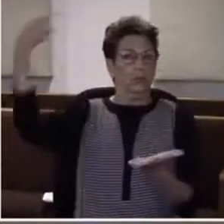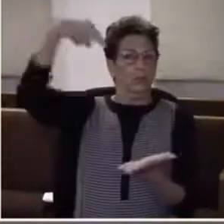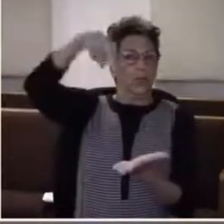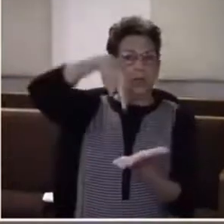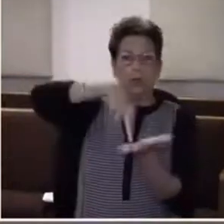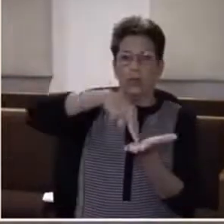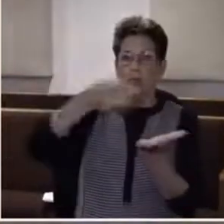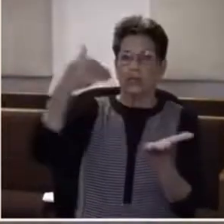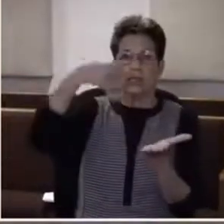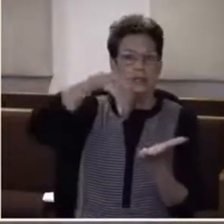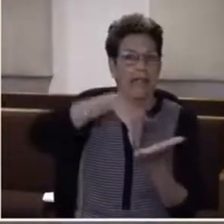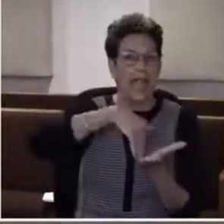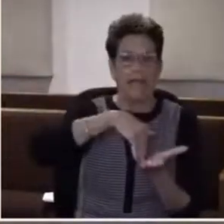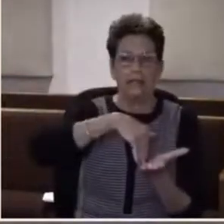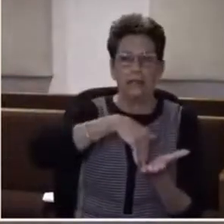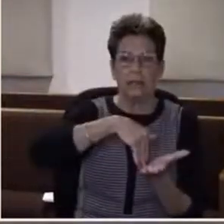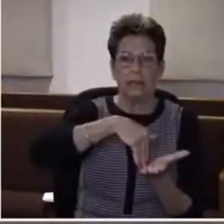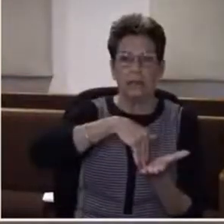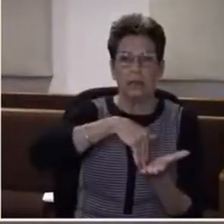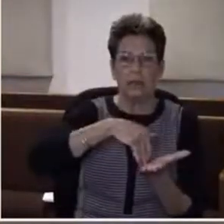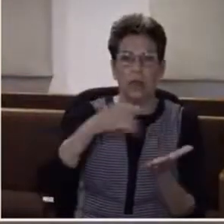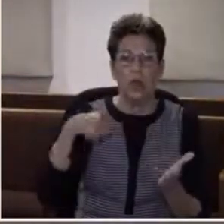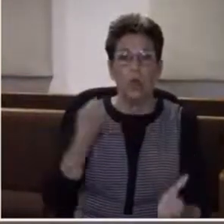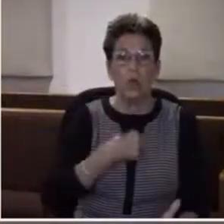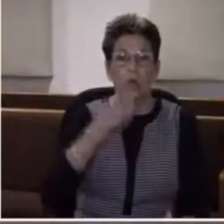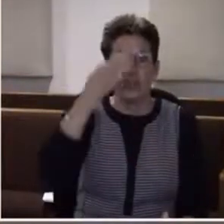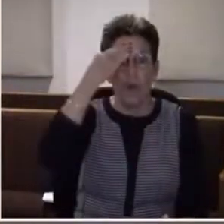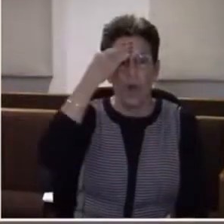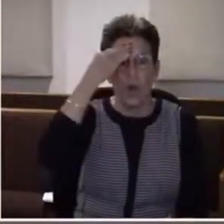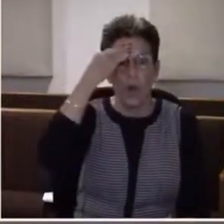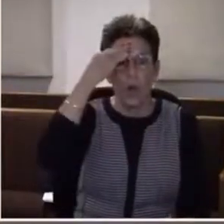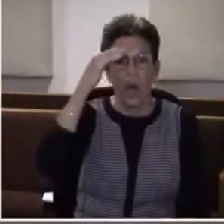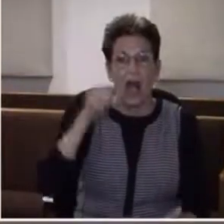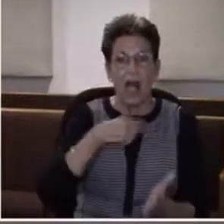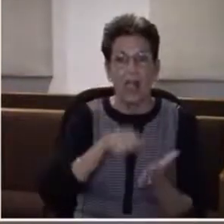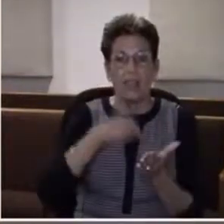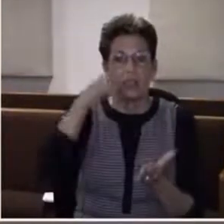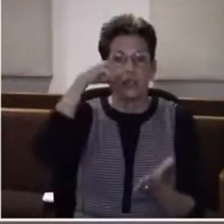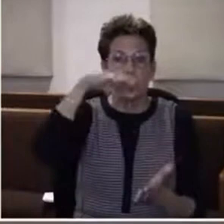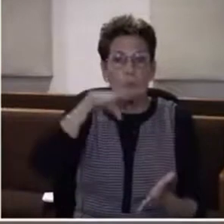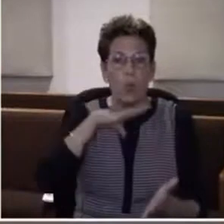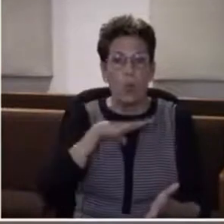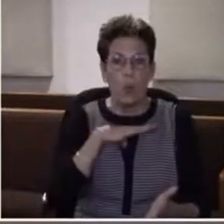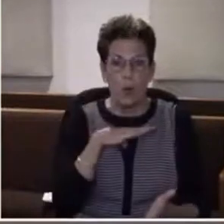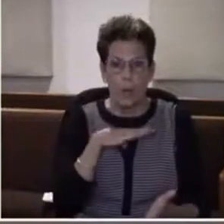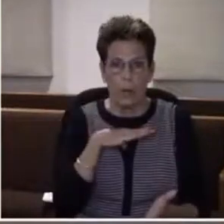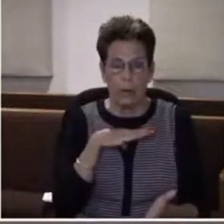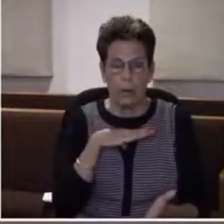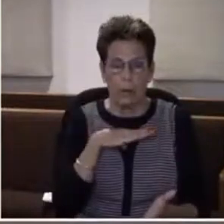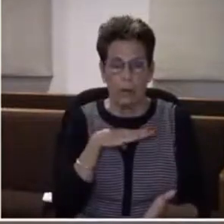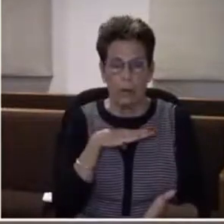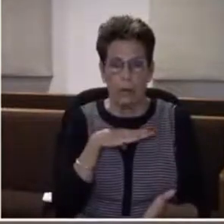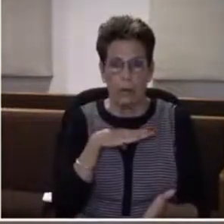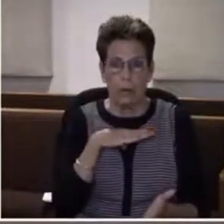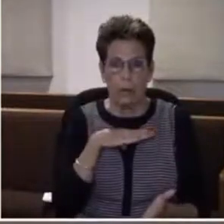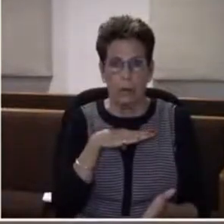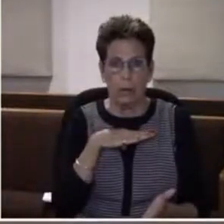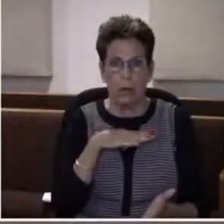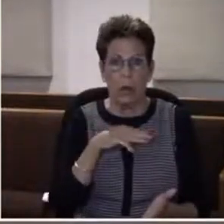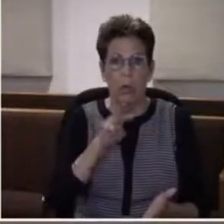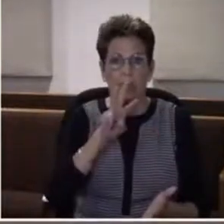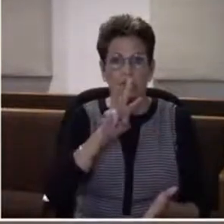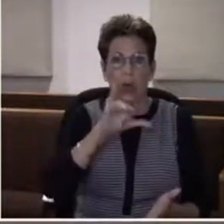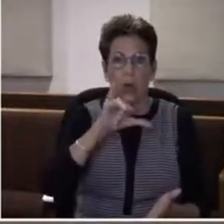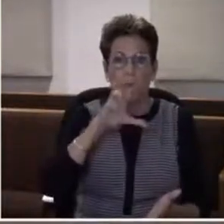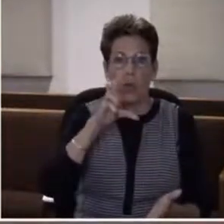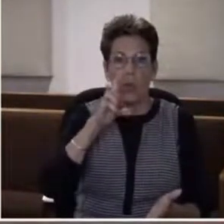face to face, but we know her to be the widow of Zarephath. With all of that being reckoned of the Lord